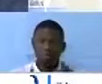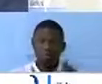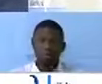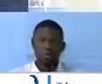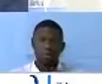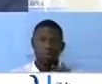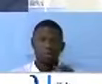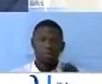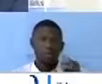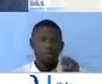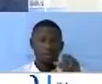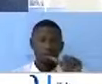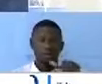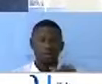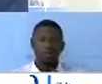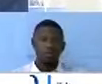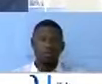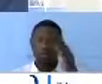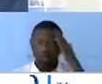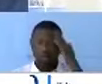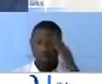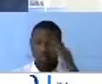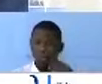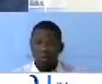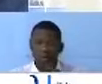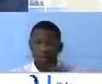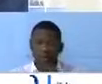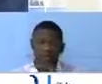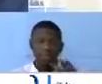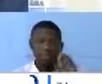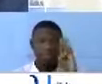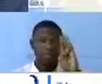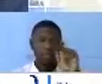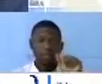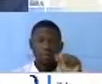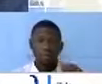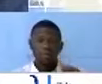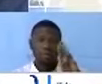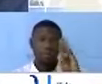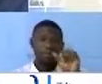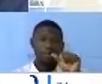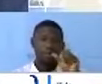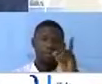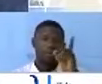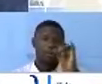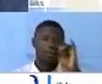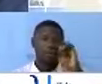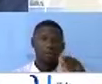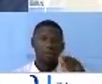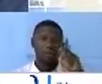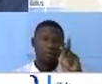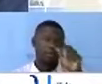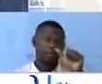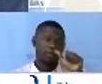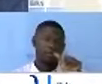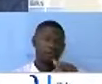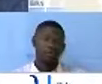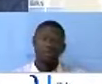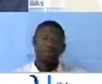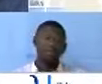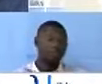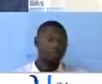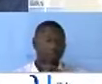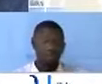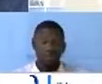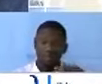Dinka. Bamba Dinka was so notorious that even the kids in town can't tell you about Bamba Dinka.